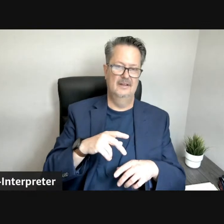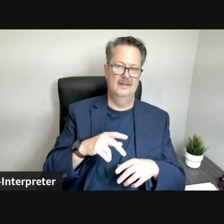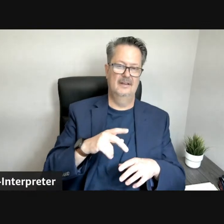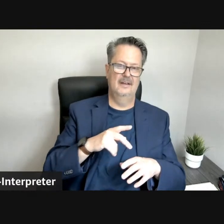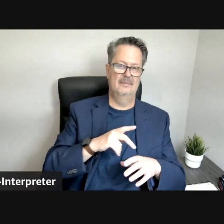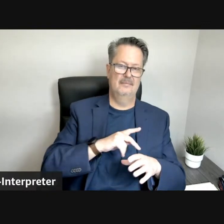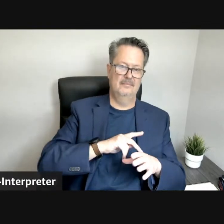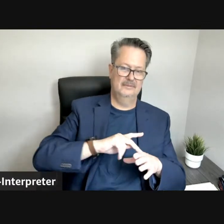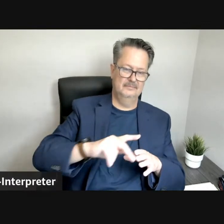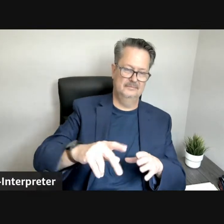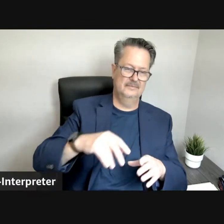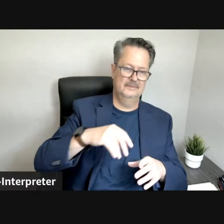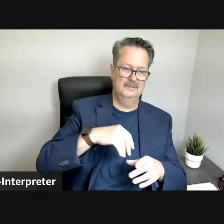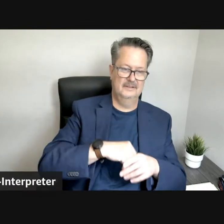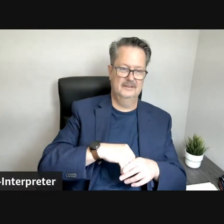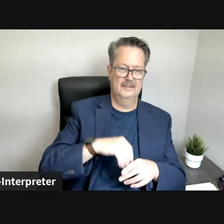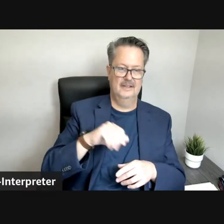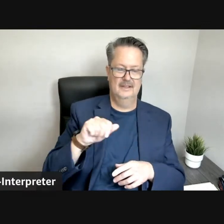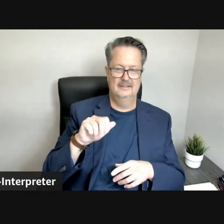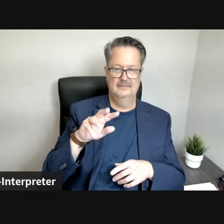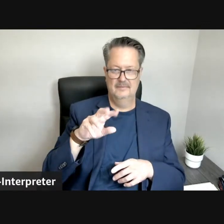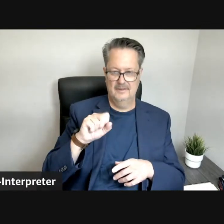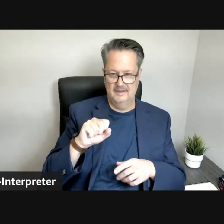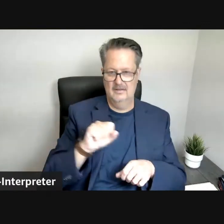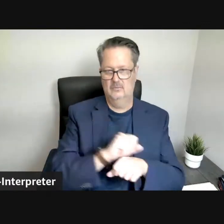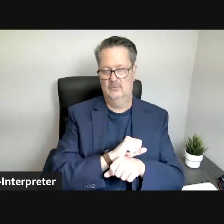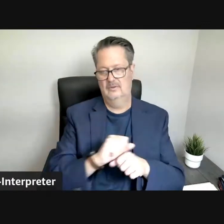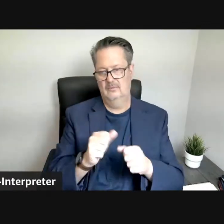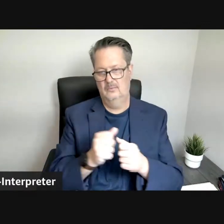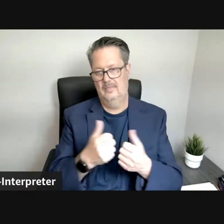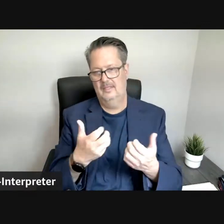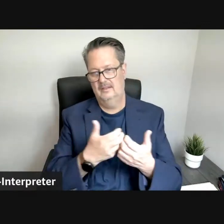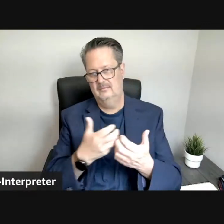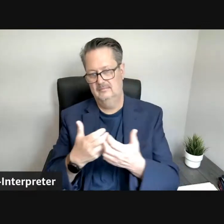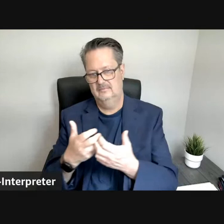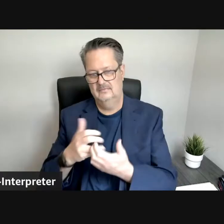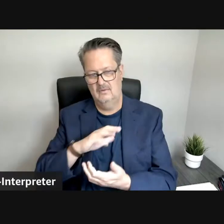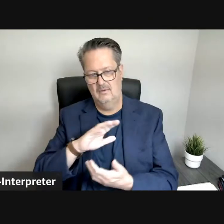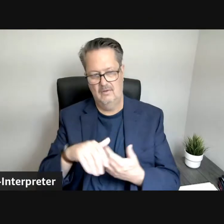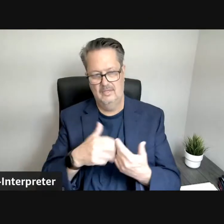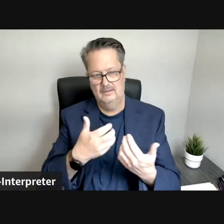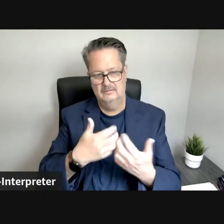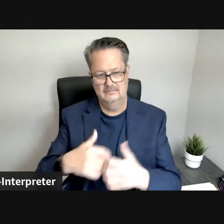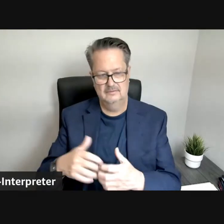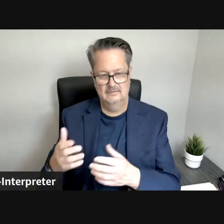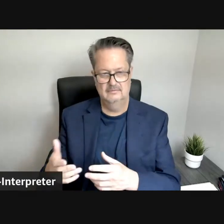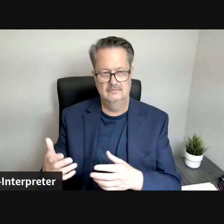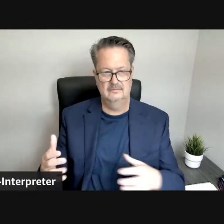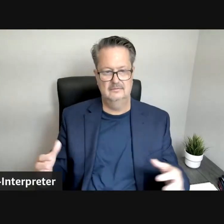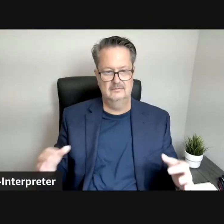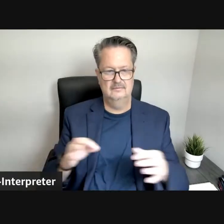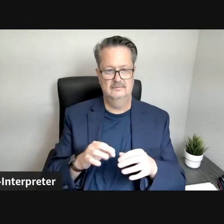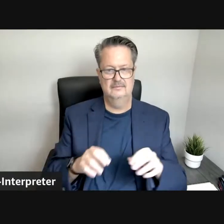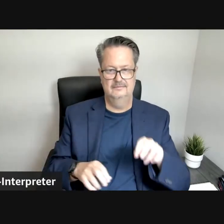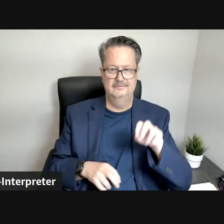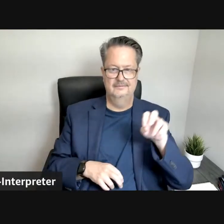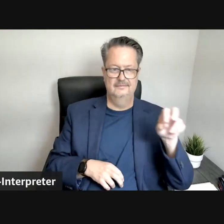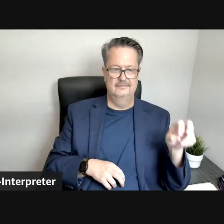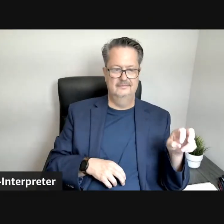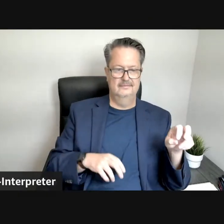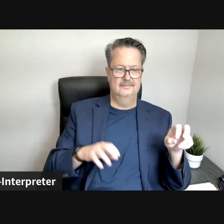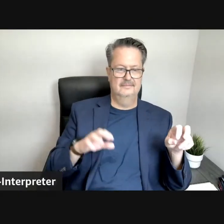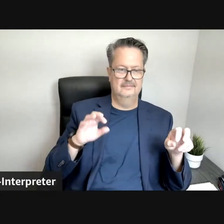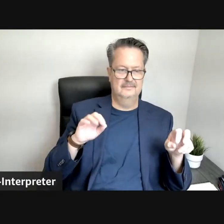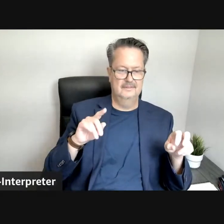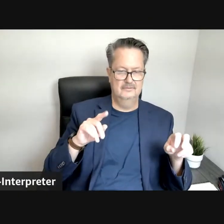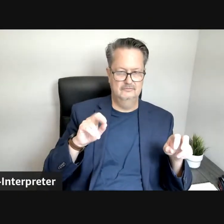AWS, working with our customers on all things networking. And I'm joined today by Federica. Hi, I'm Federica Ciuffo. I'm a